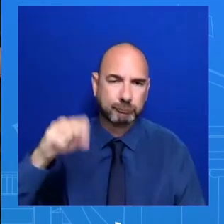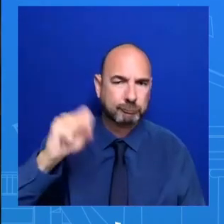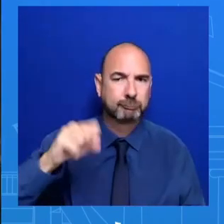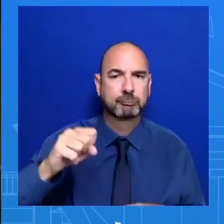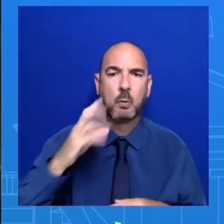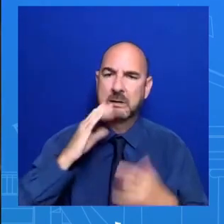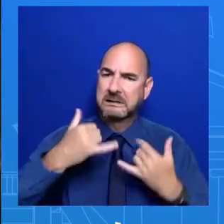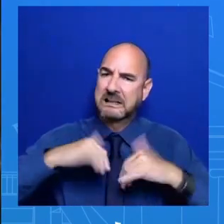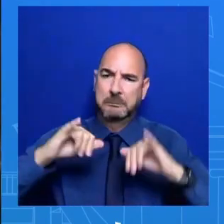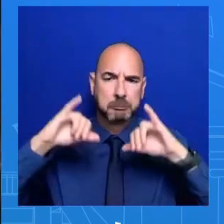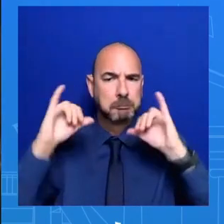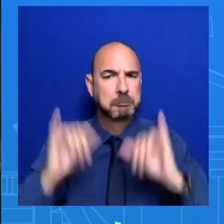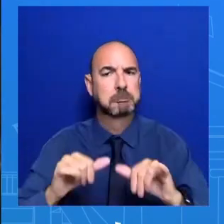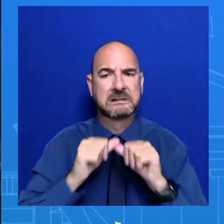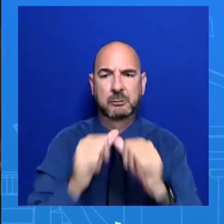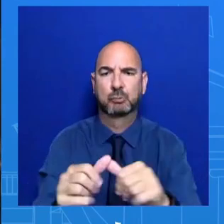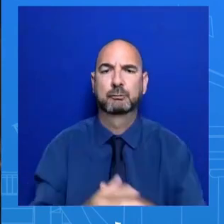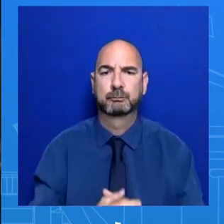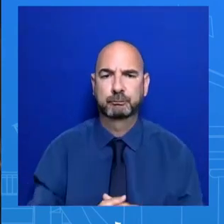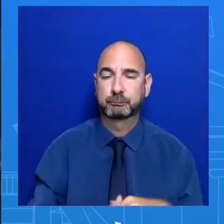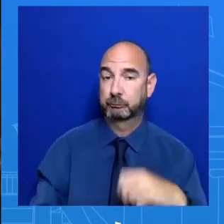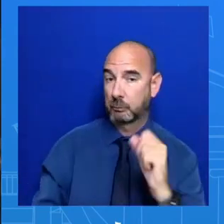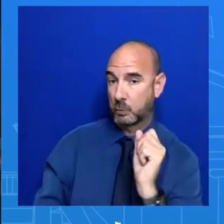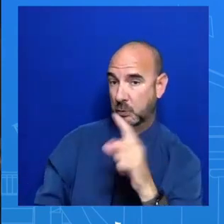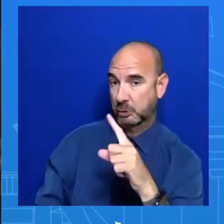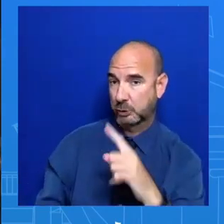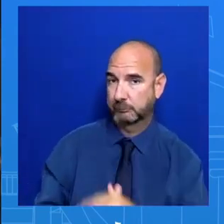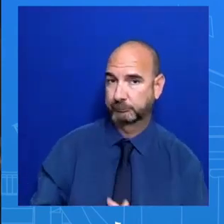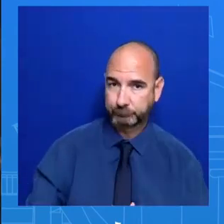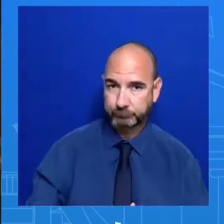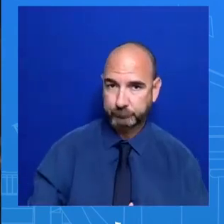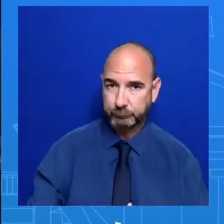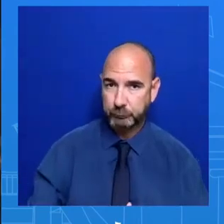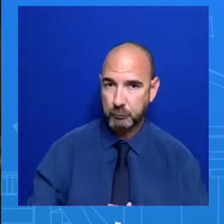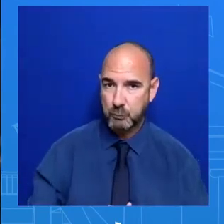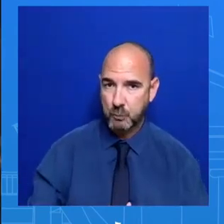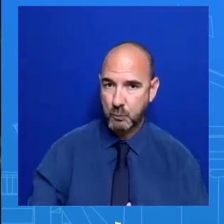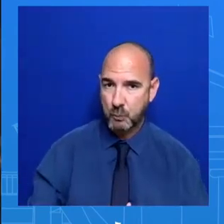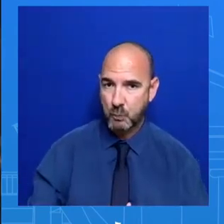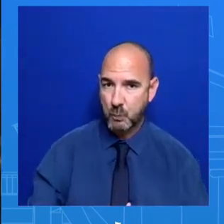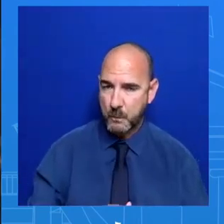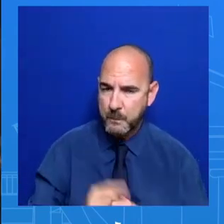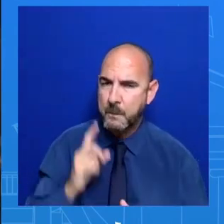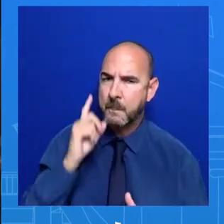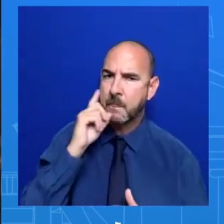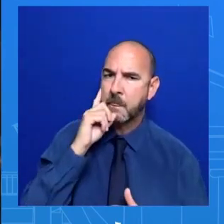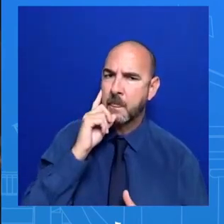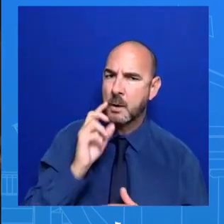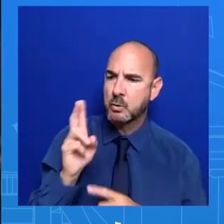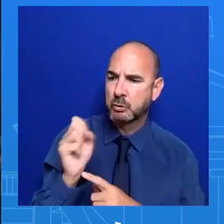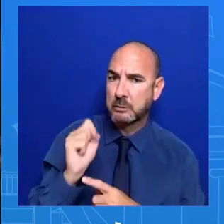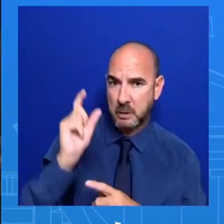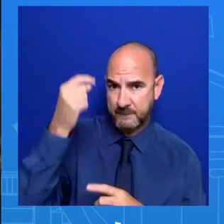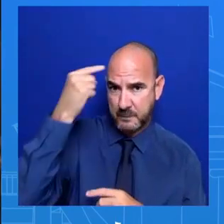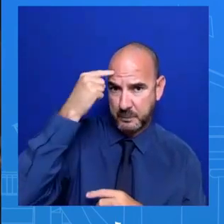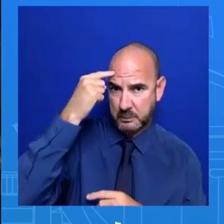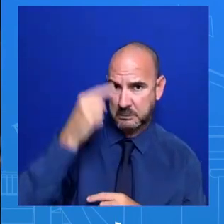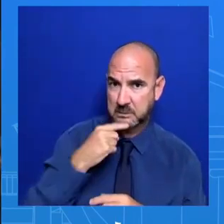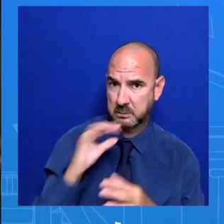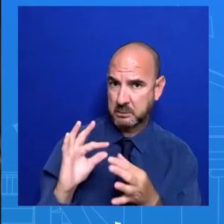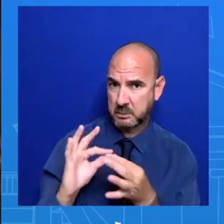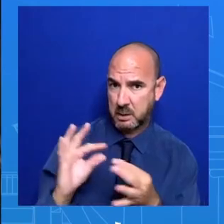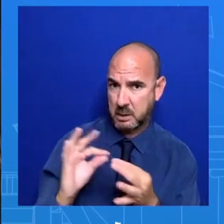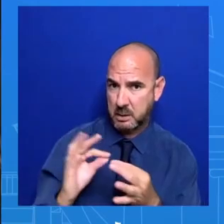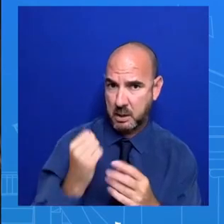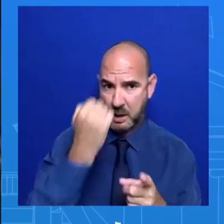senior administration official has suggested, which I believe is the administration's view, that until Hamas is fully held to account, that the